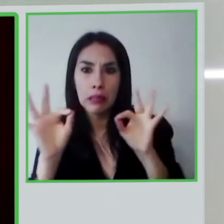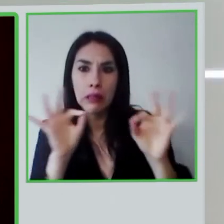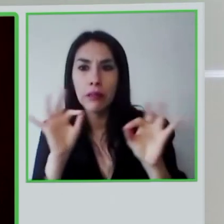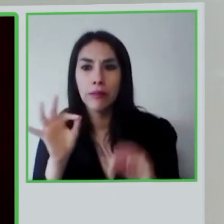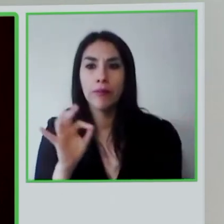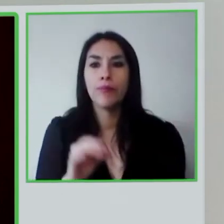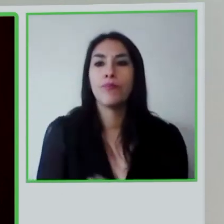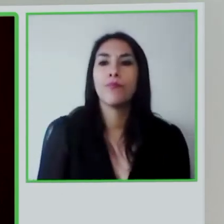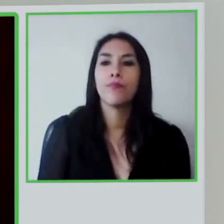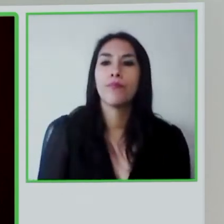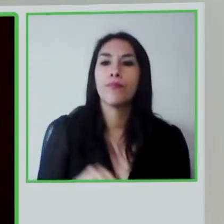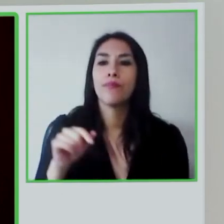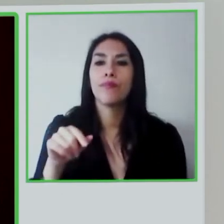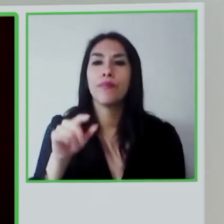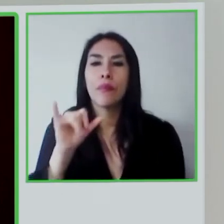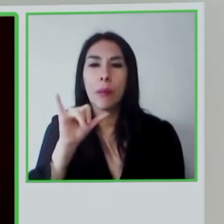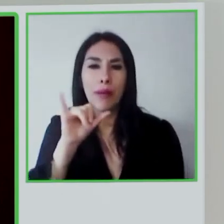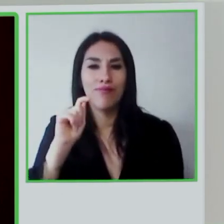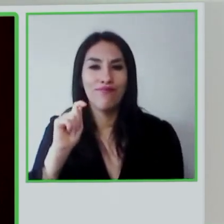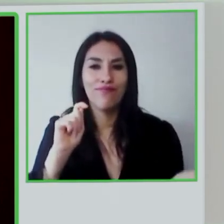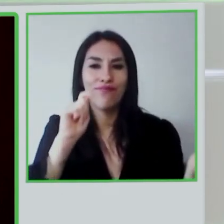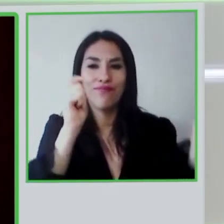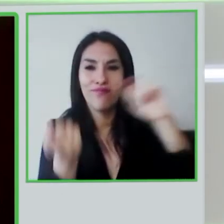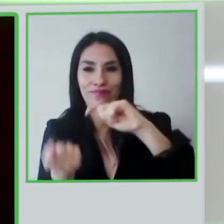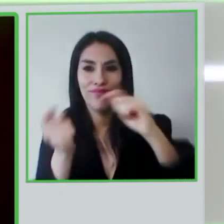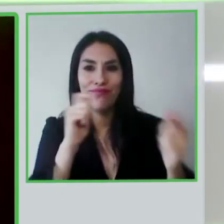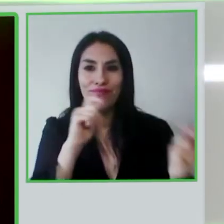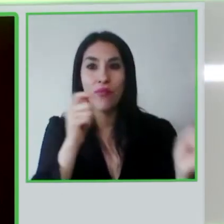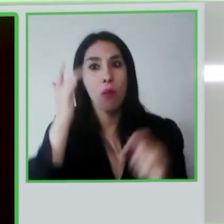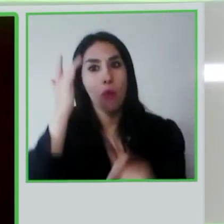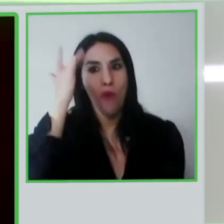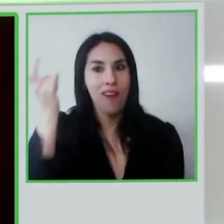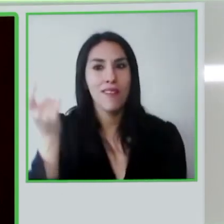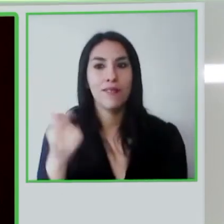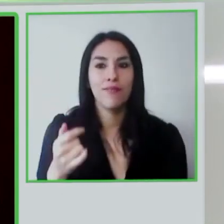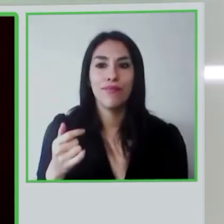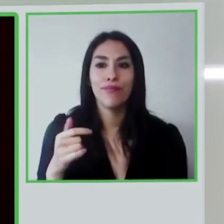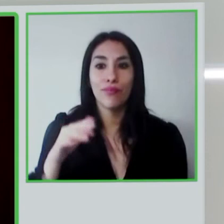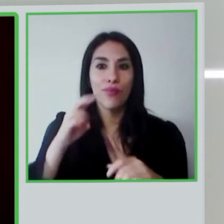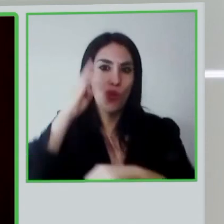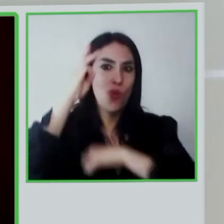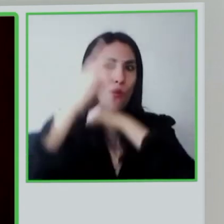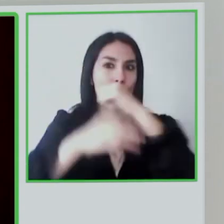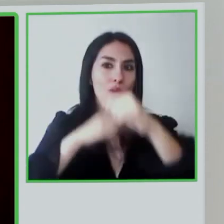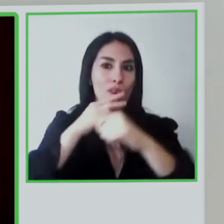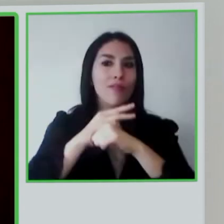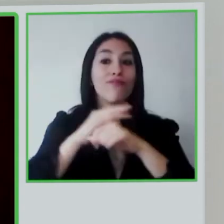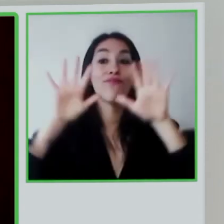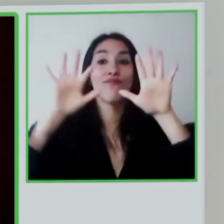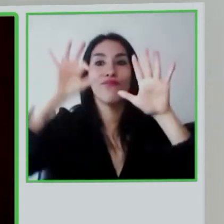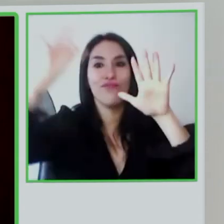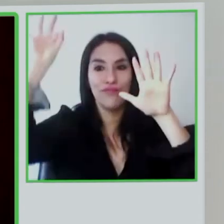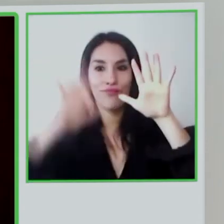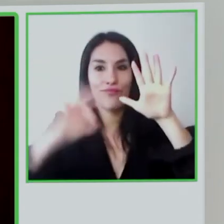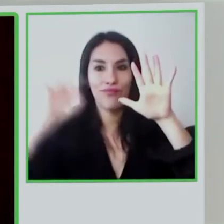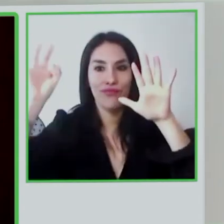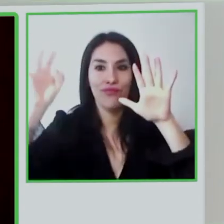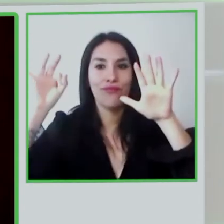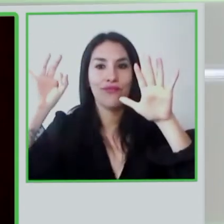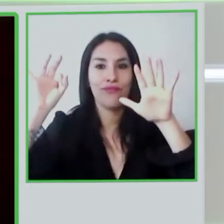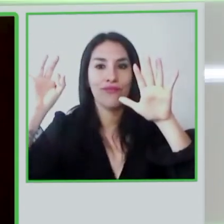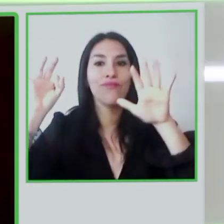So that's the reality. 10% of the people in the world is left-handed, 10% of people in the world